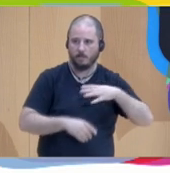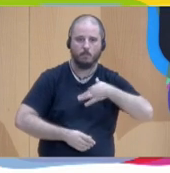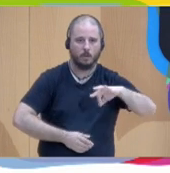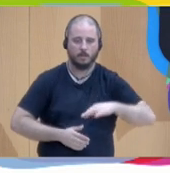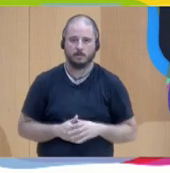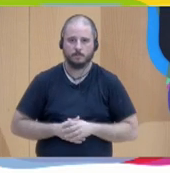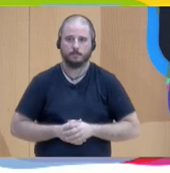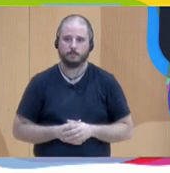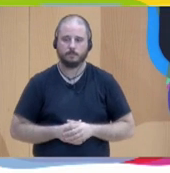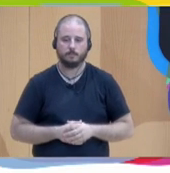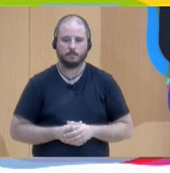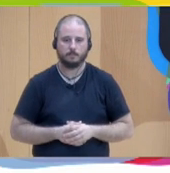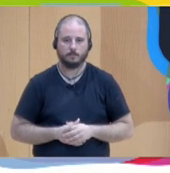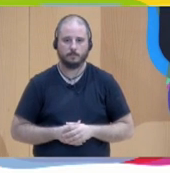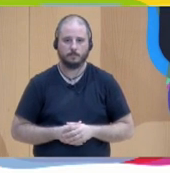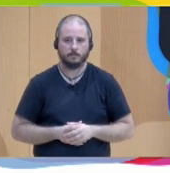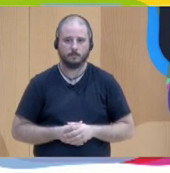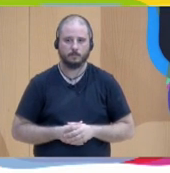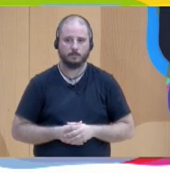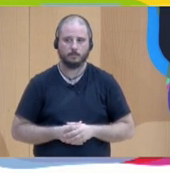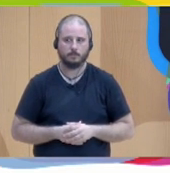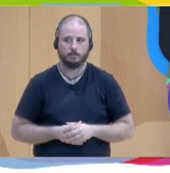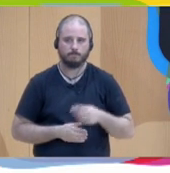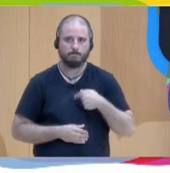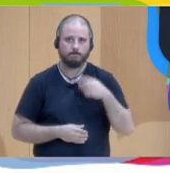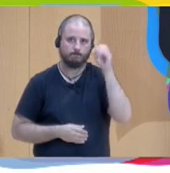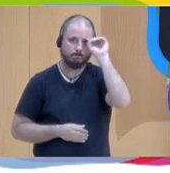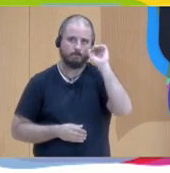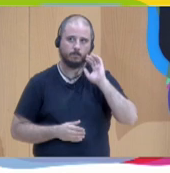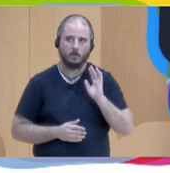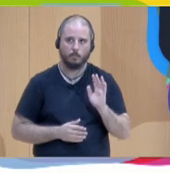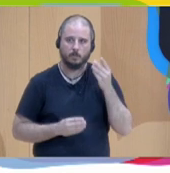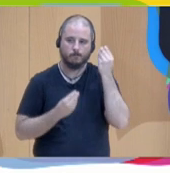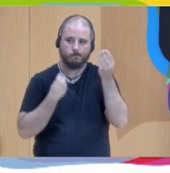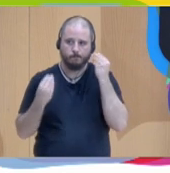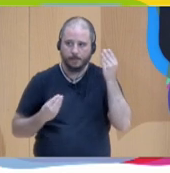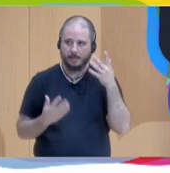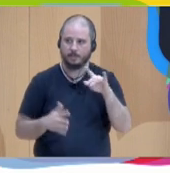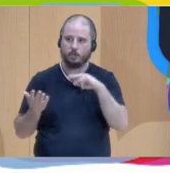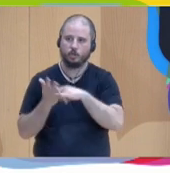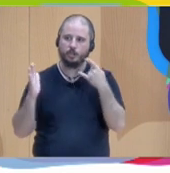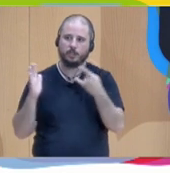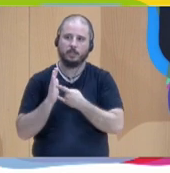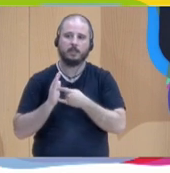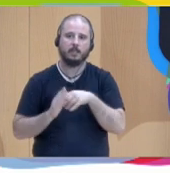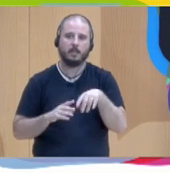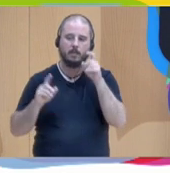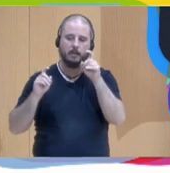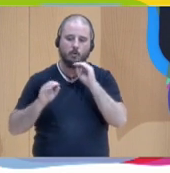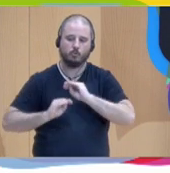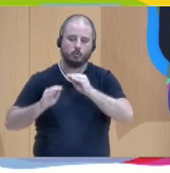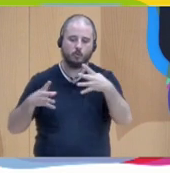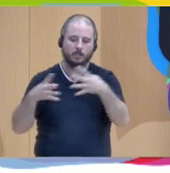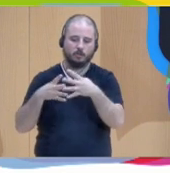education system and the structure, we can think more about how the everyday life and the skills